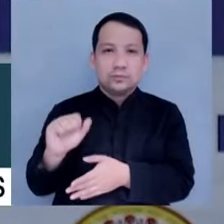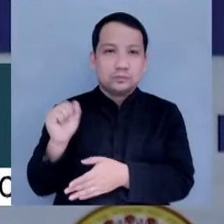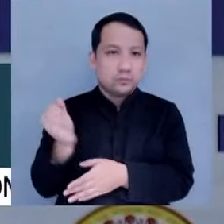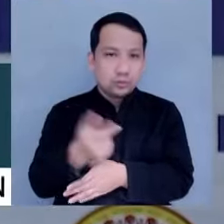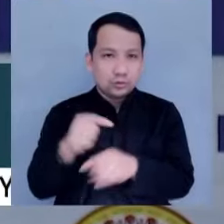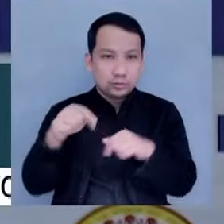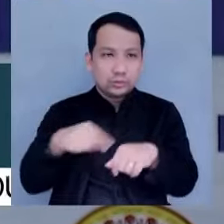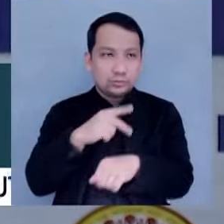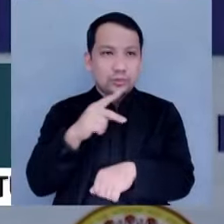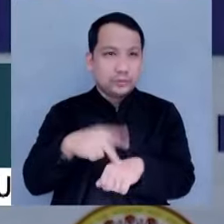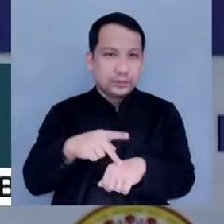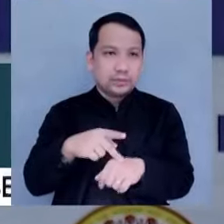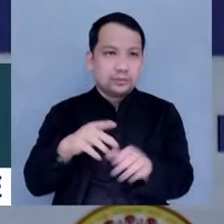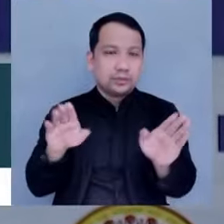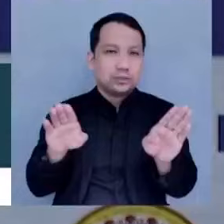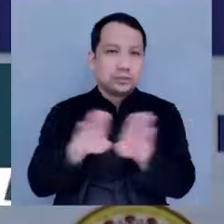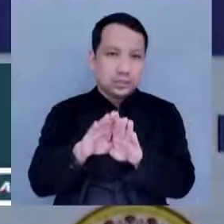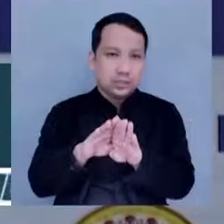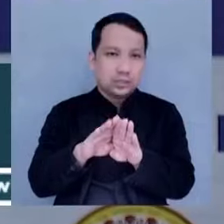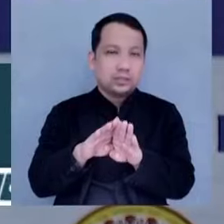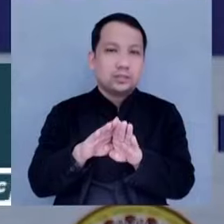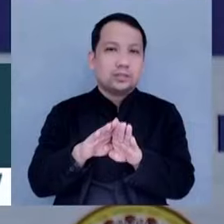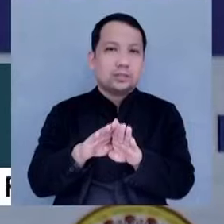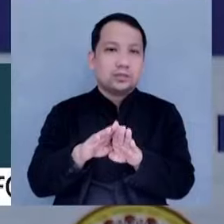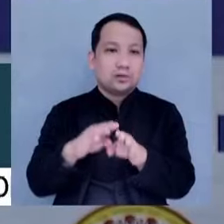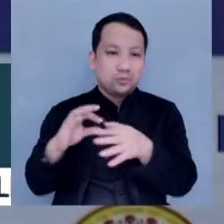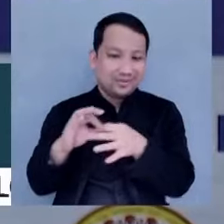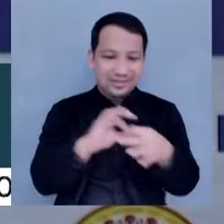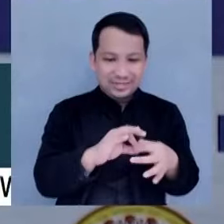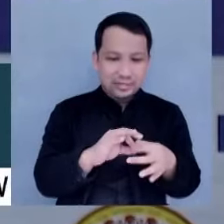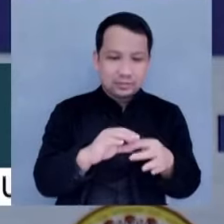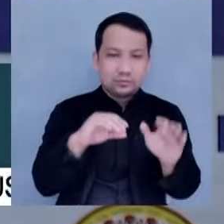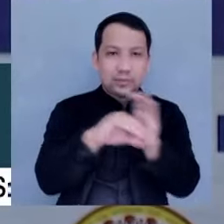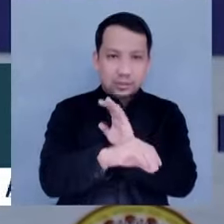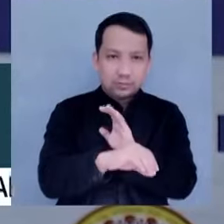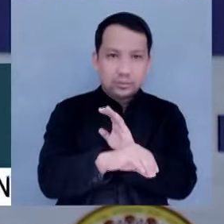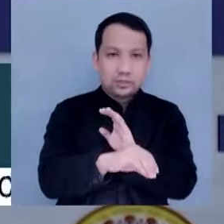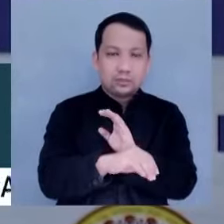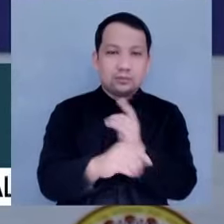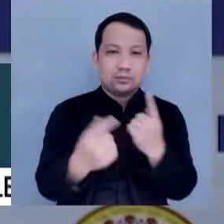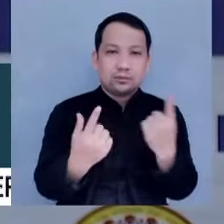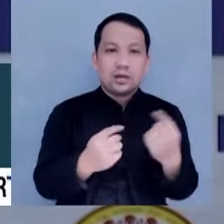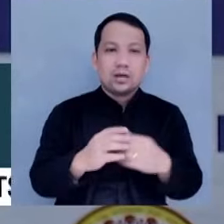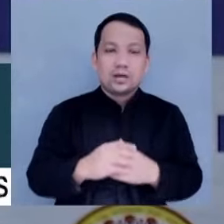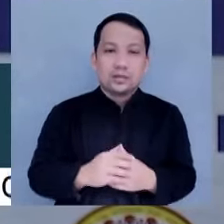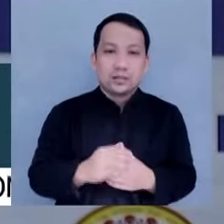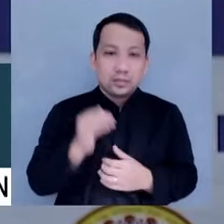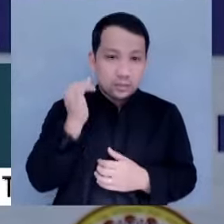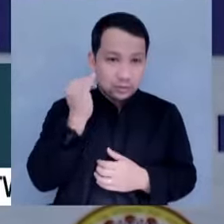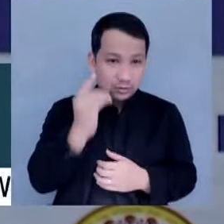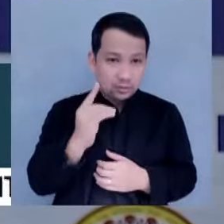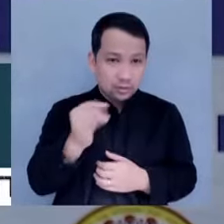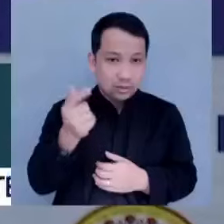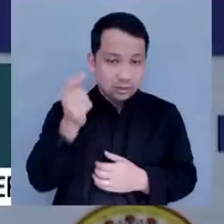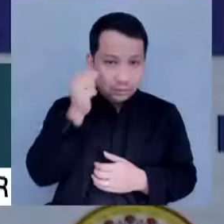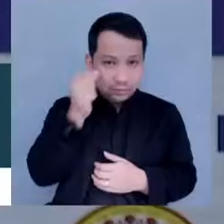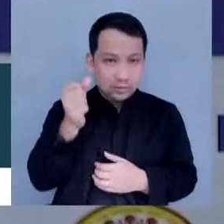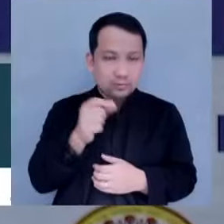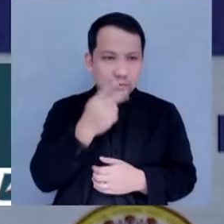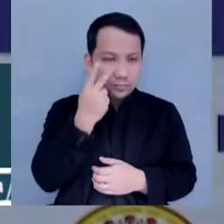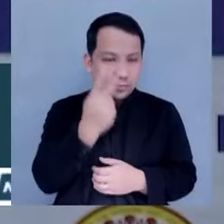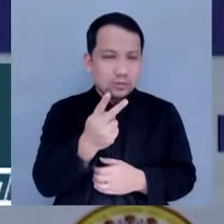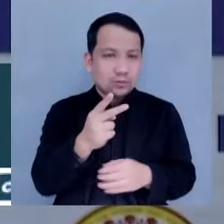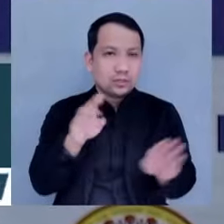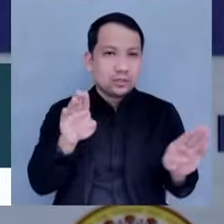country after the industry was linked to criminal activities and security concerns. Remulla said he will personally oversee the shutdown of